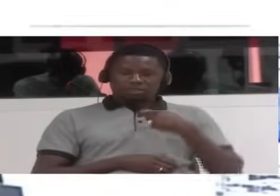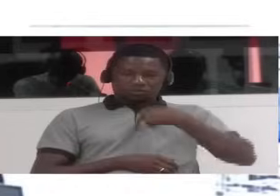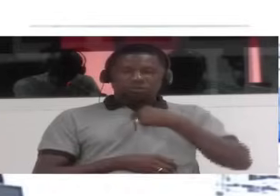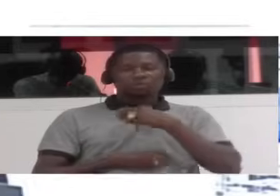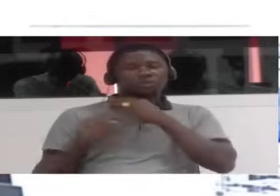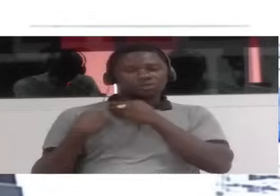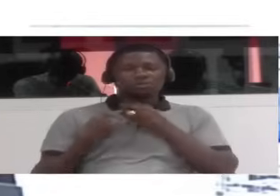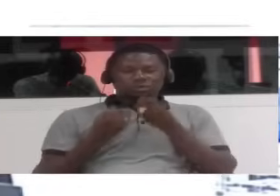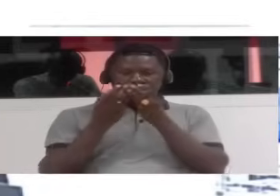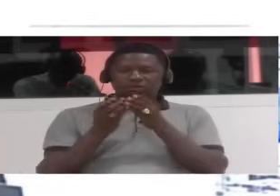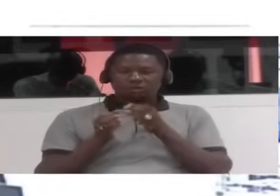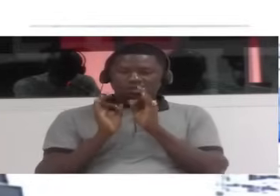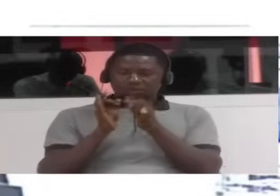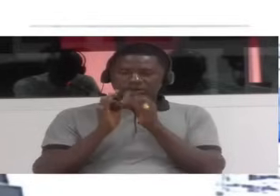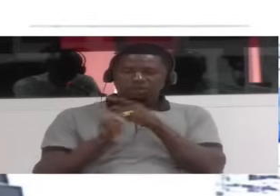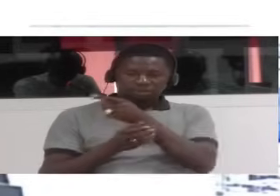this was the mission.